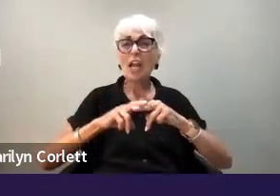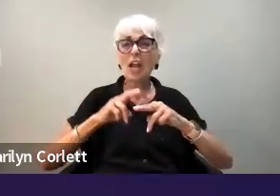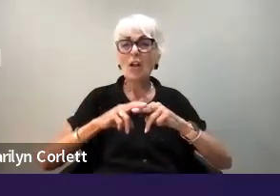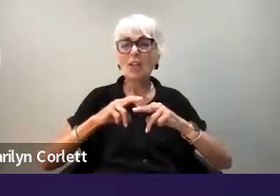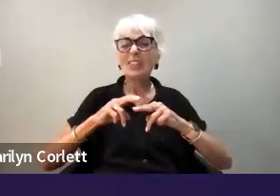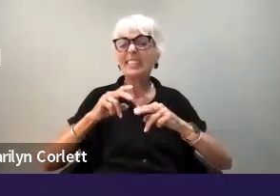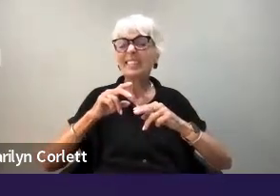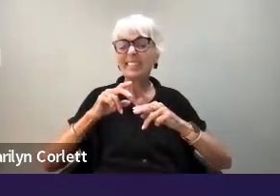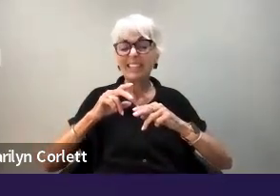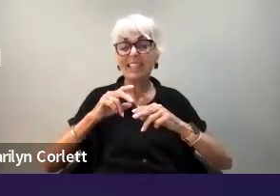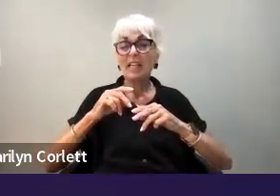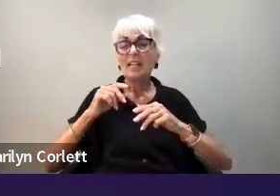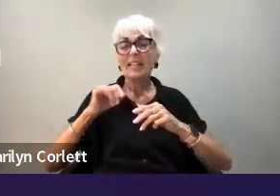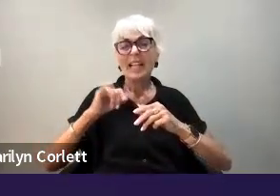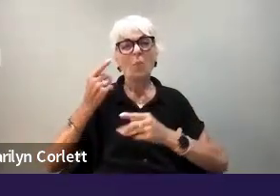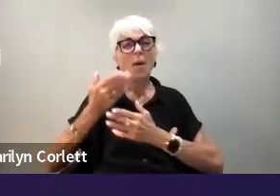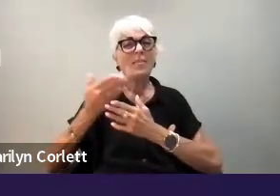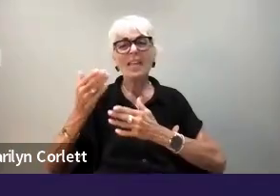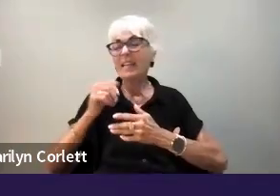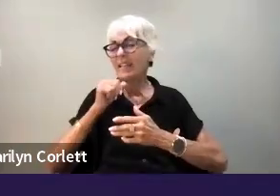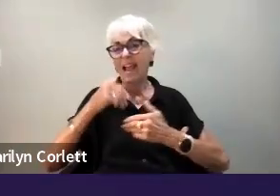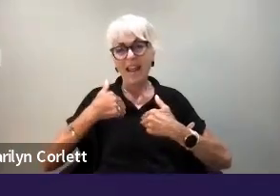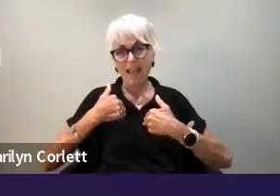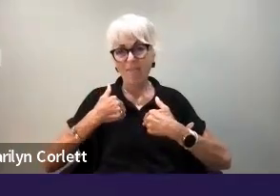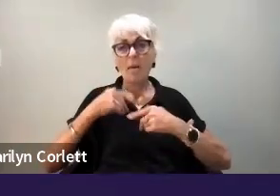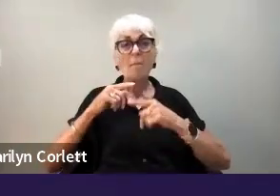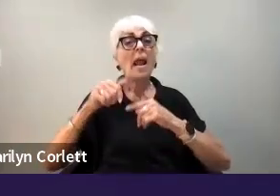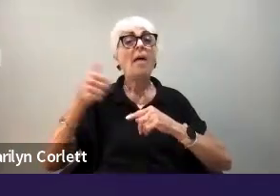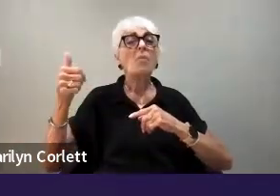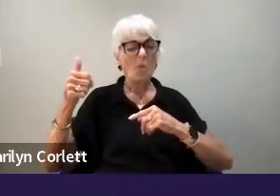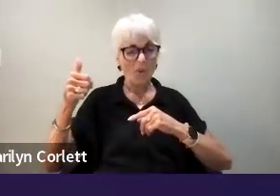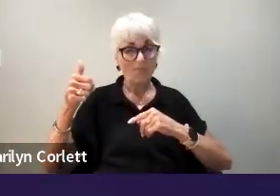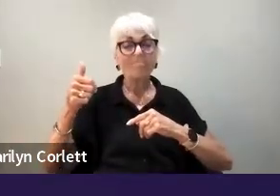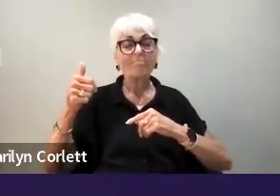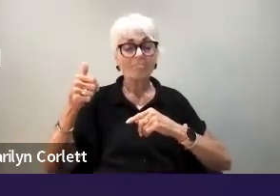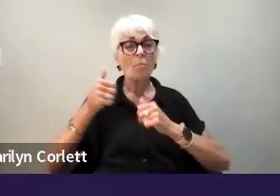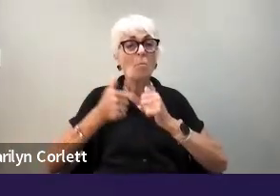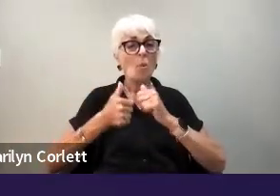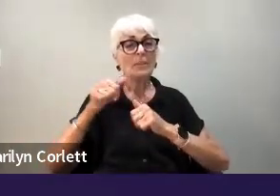in our inventory. But pretty much everything else we do have.